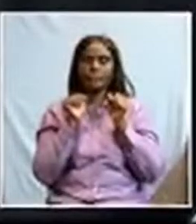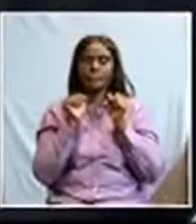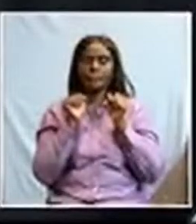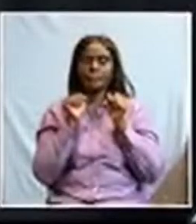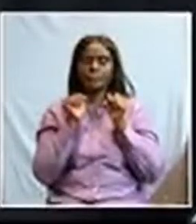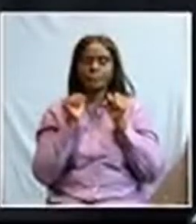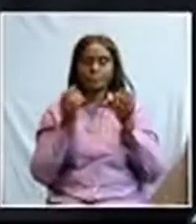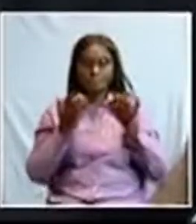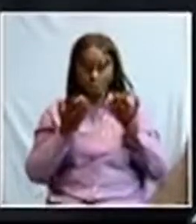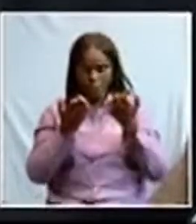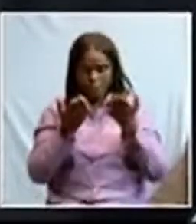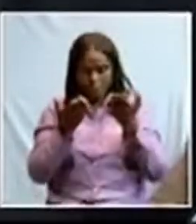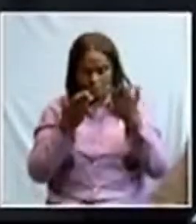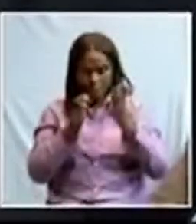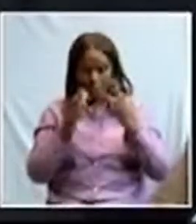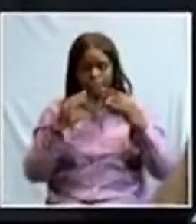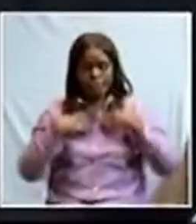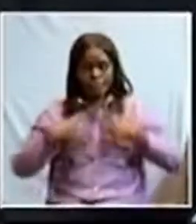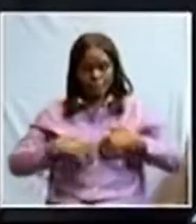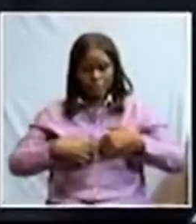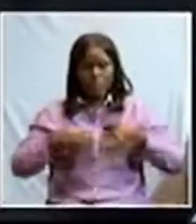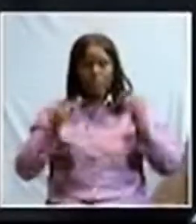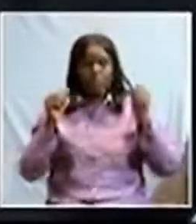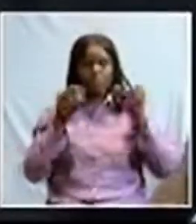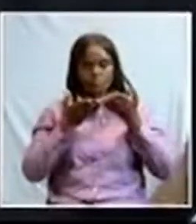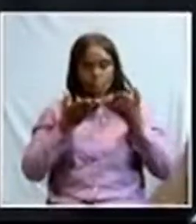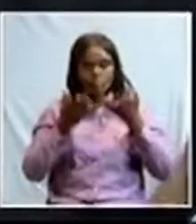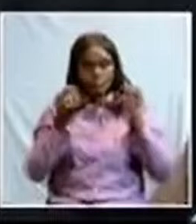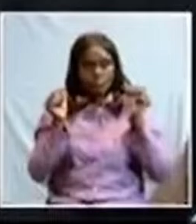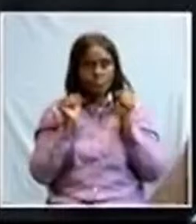The mortuary is